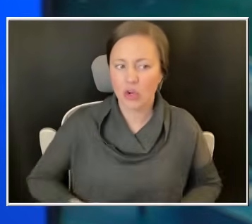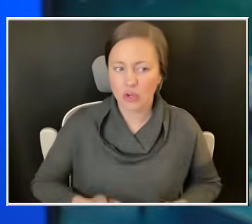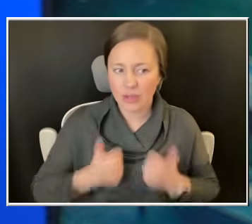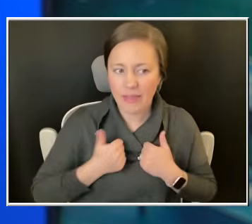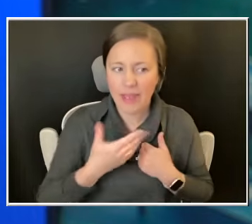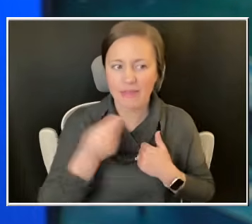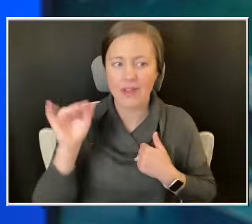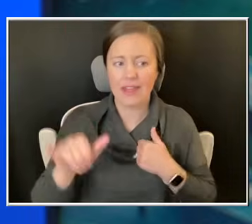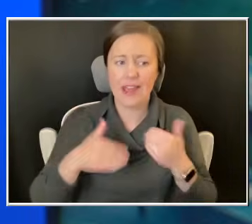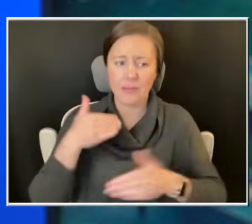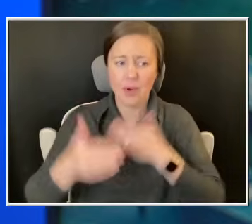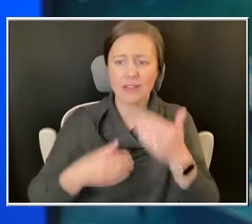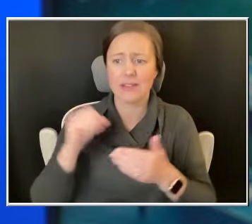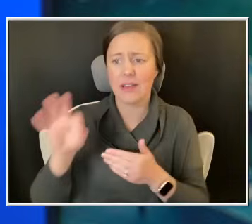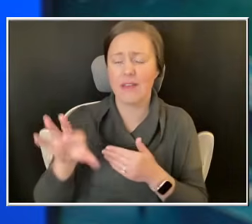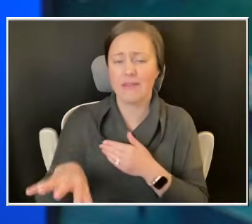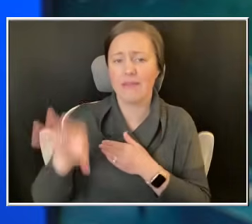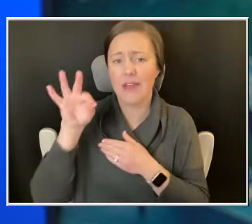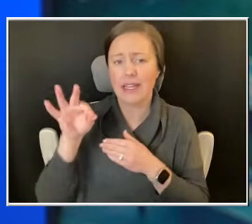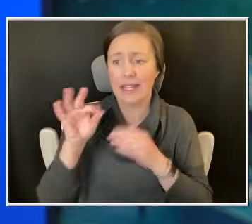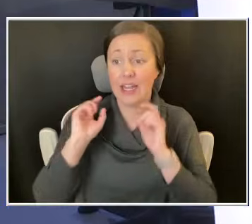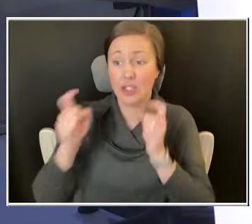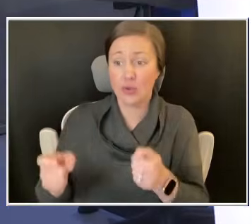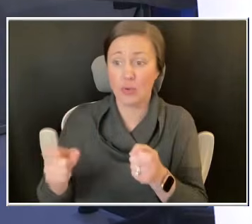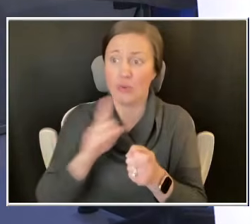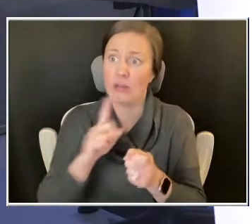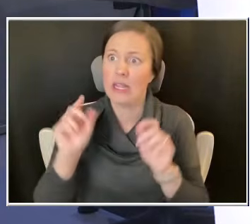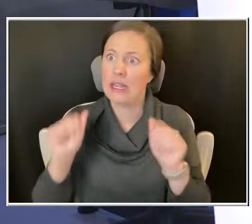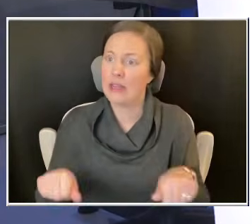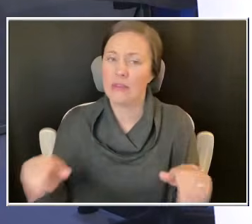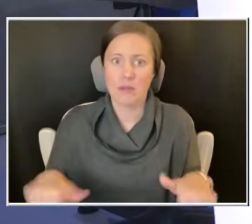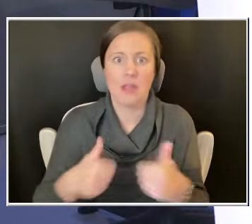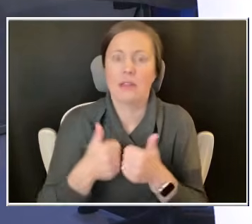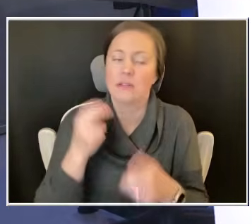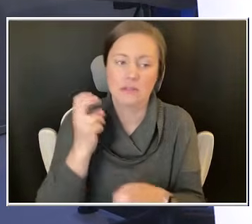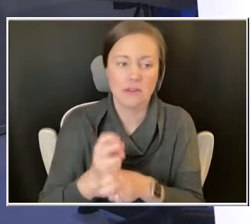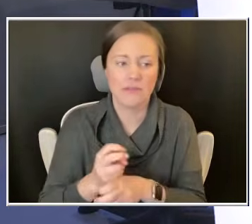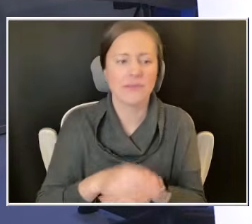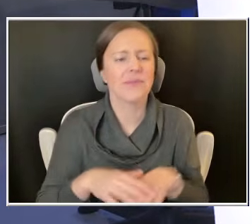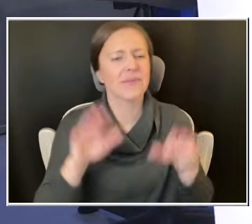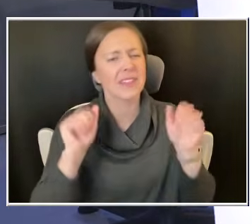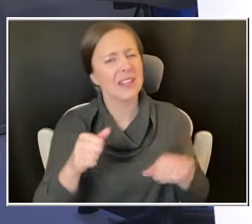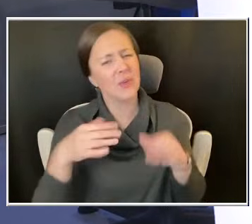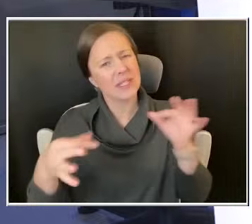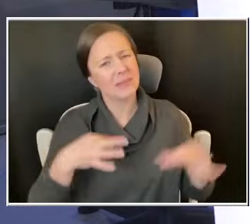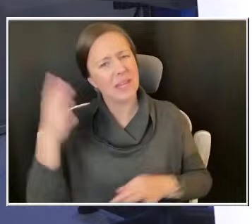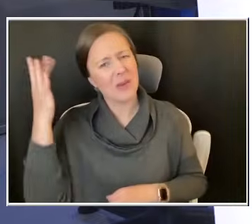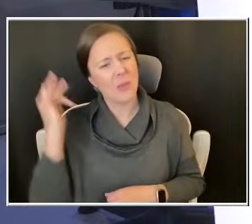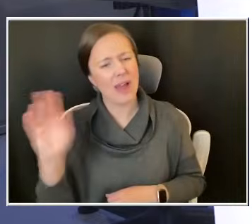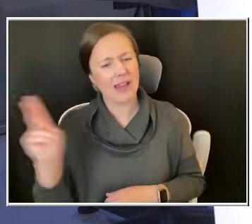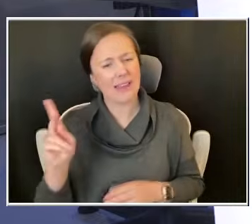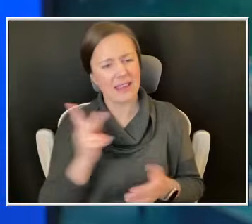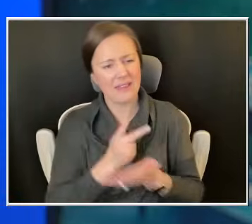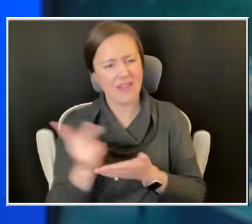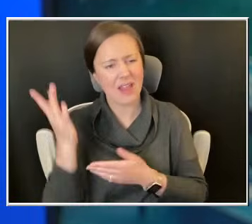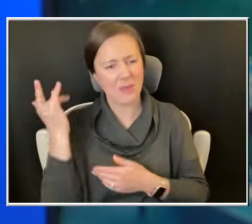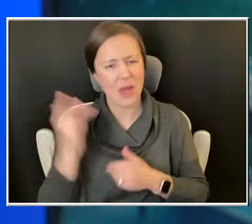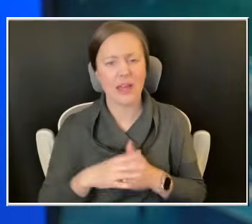of finding a donor can be really difficult. Can you explain the root cause of her kidney failure? Well, Brie